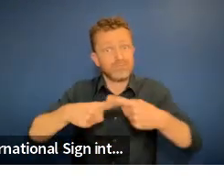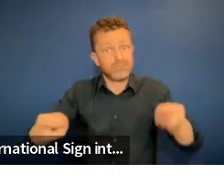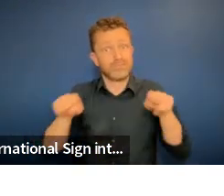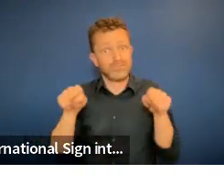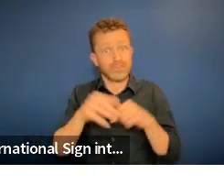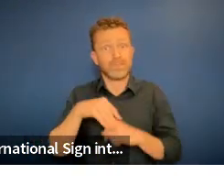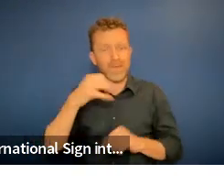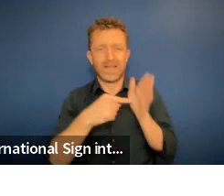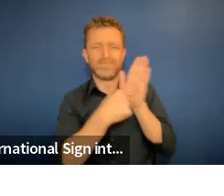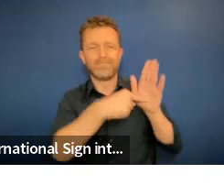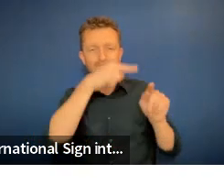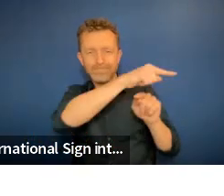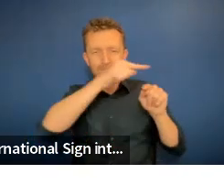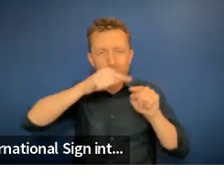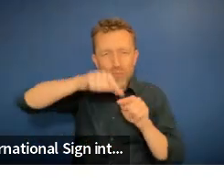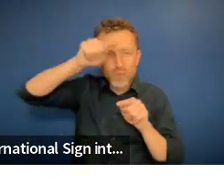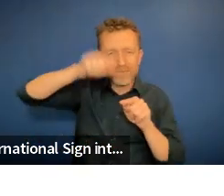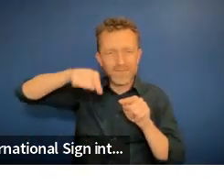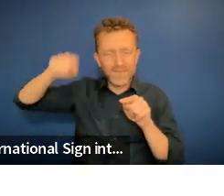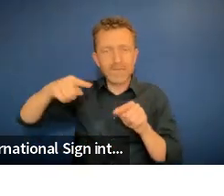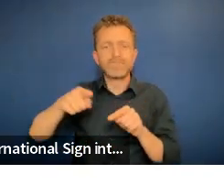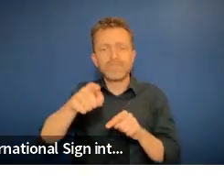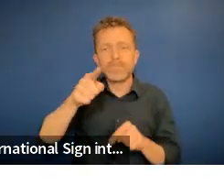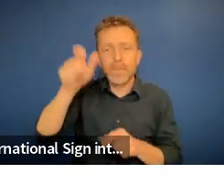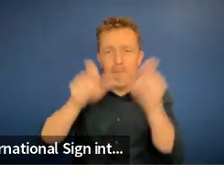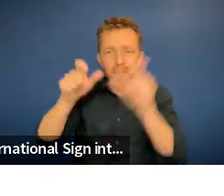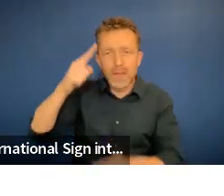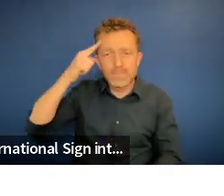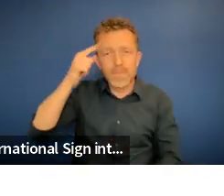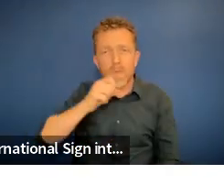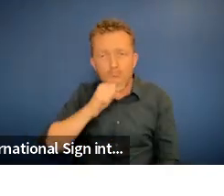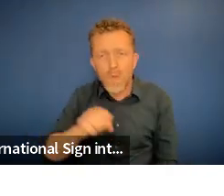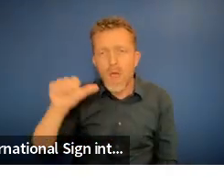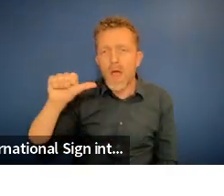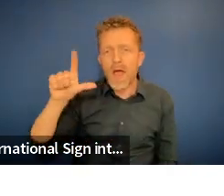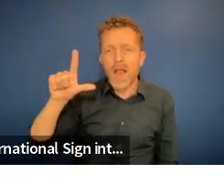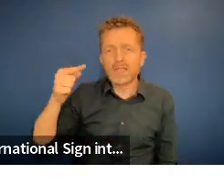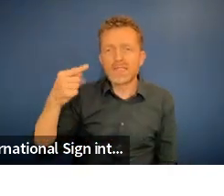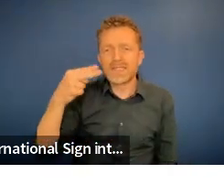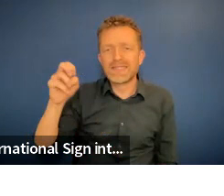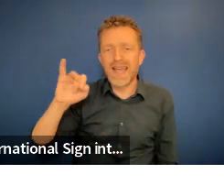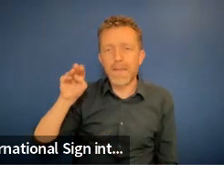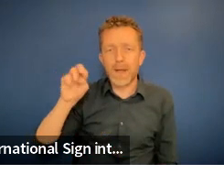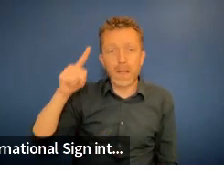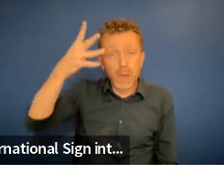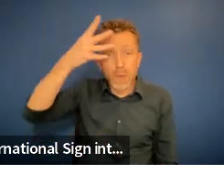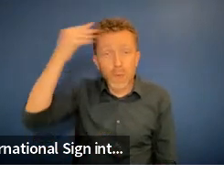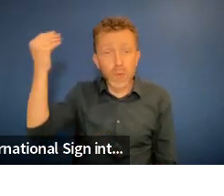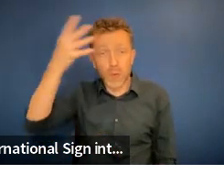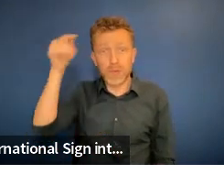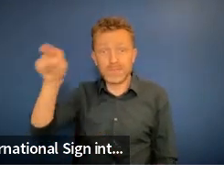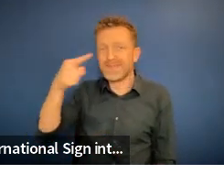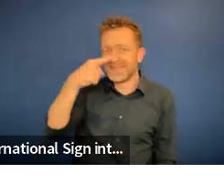is a single impairment type, and the costs have been broken down by severity. So we see on average, for